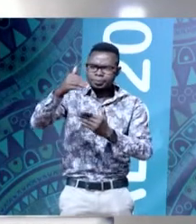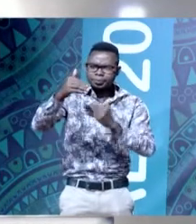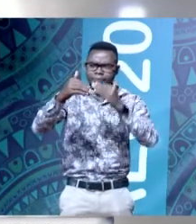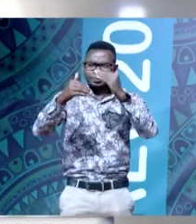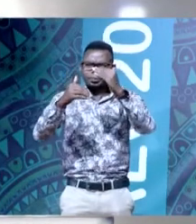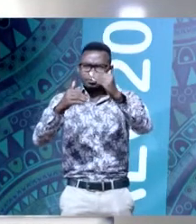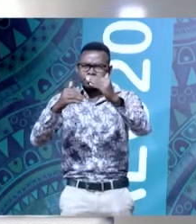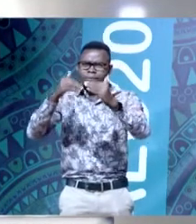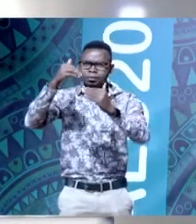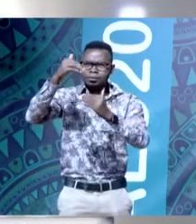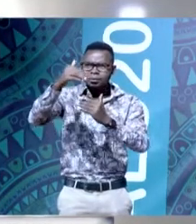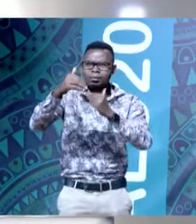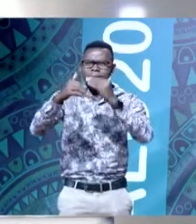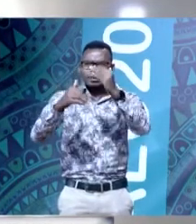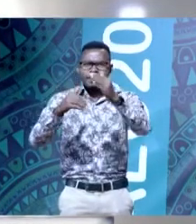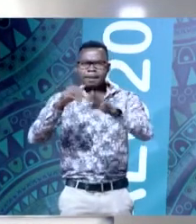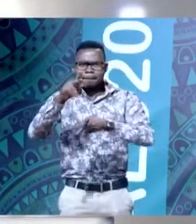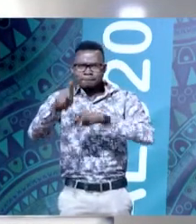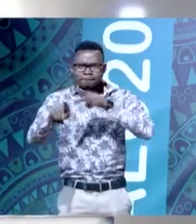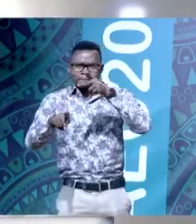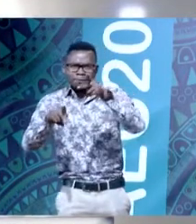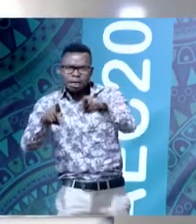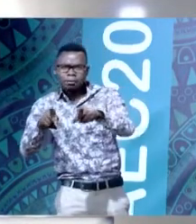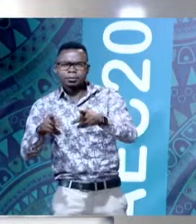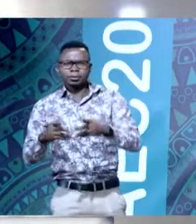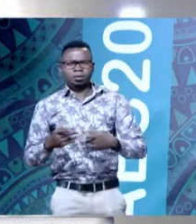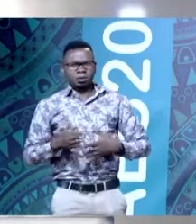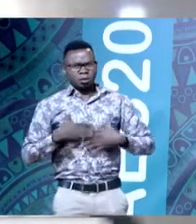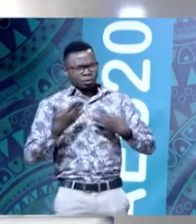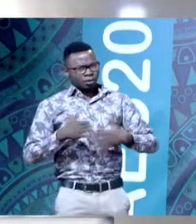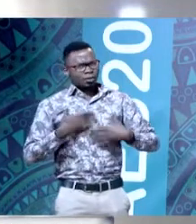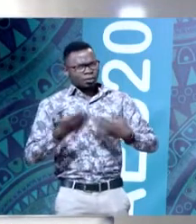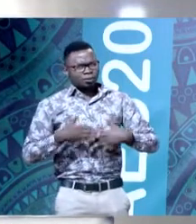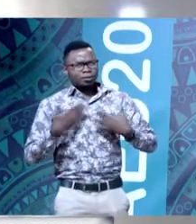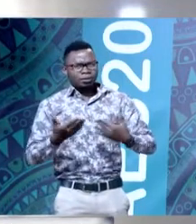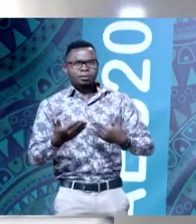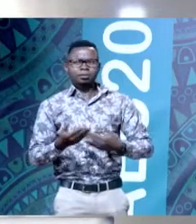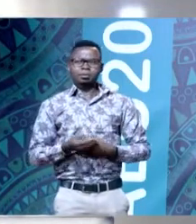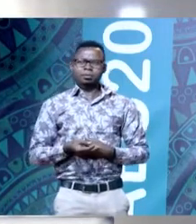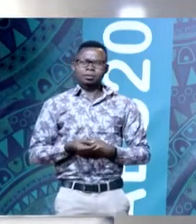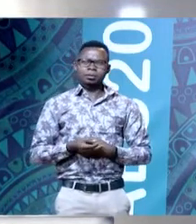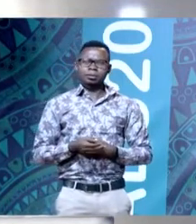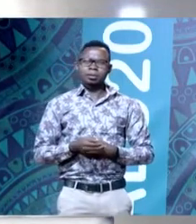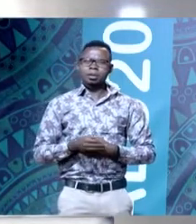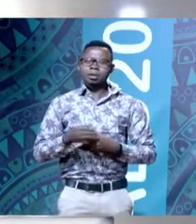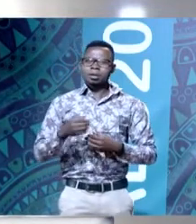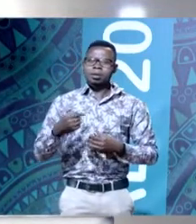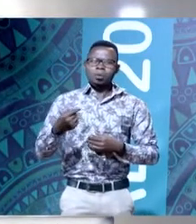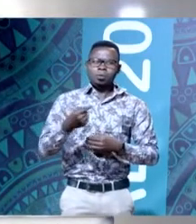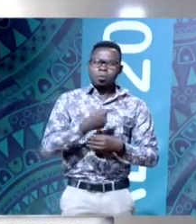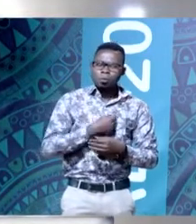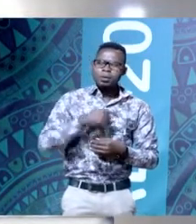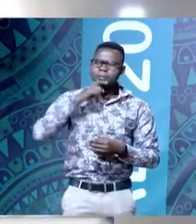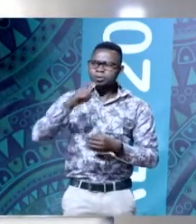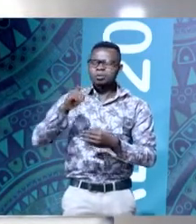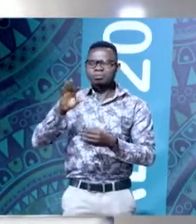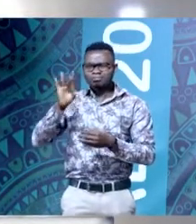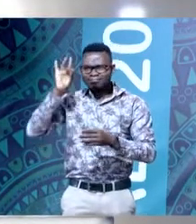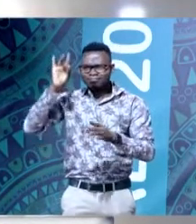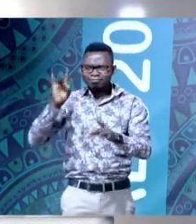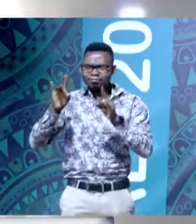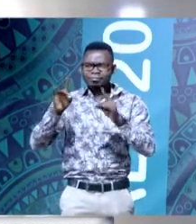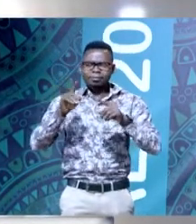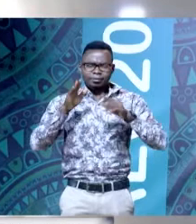free movement of people, free movement of capital. By working through self-reliance strategy, I think we